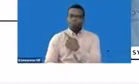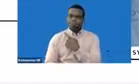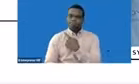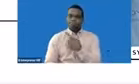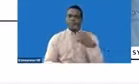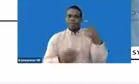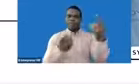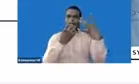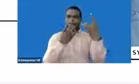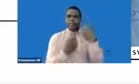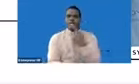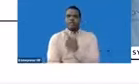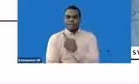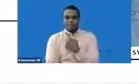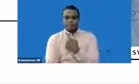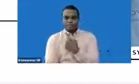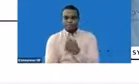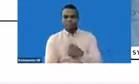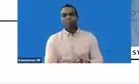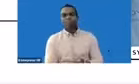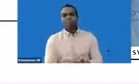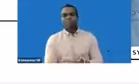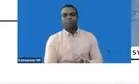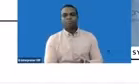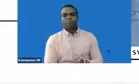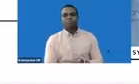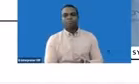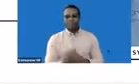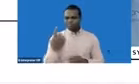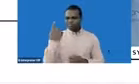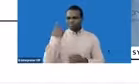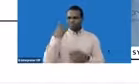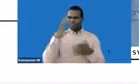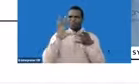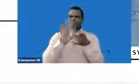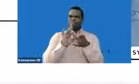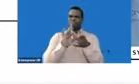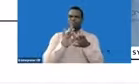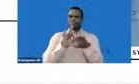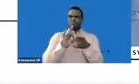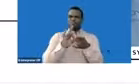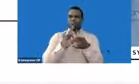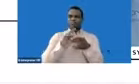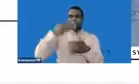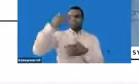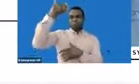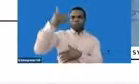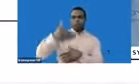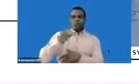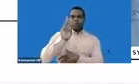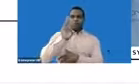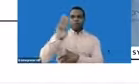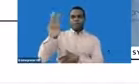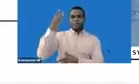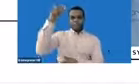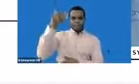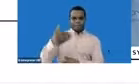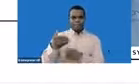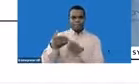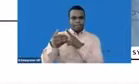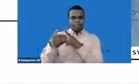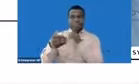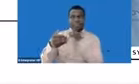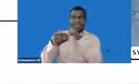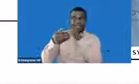direct link to the feedback mechanism. So usually, or the legal requirement is to have the feedback link in the